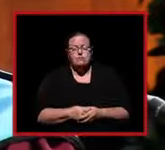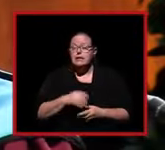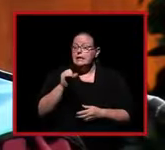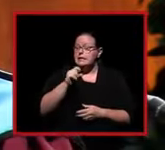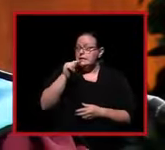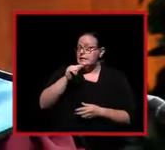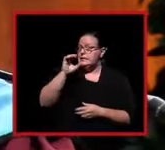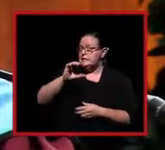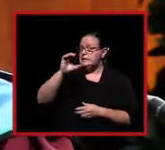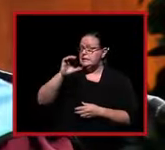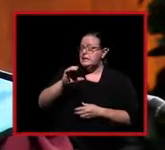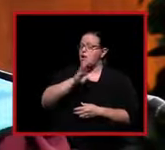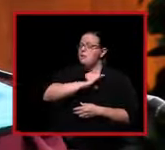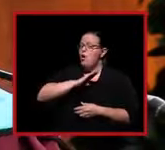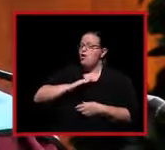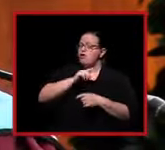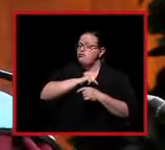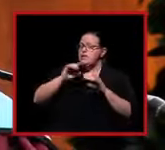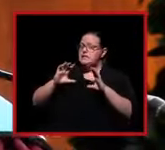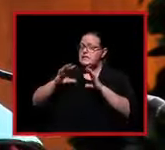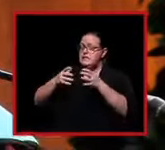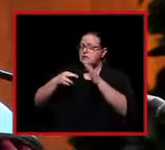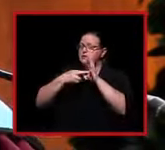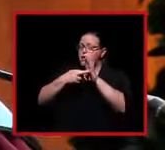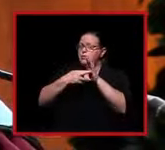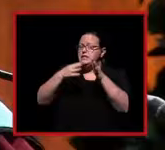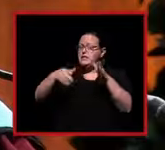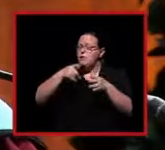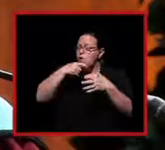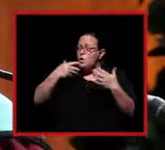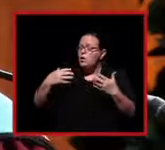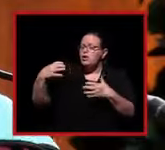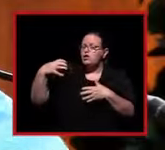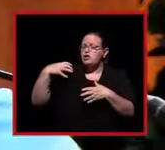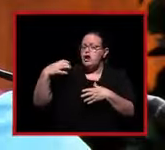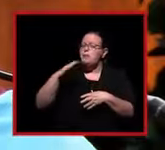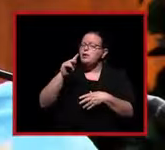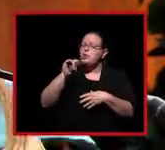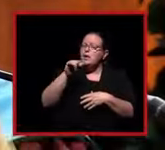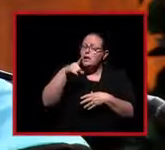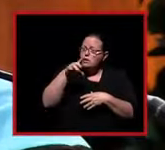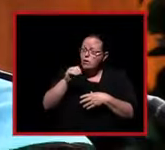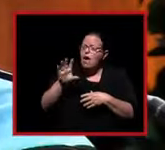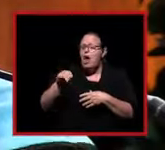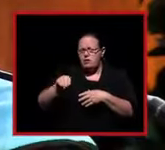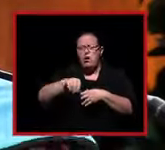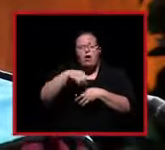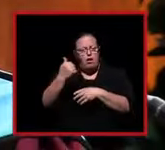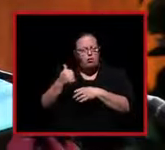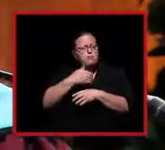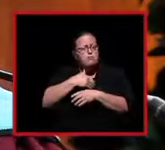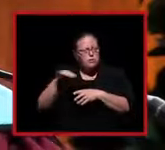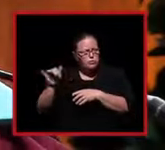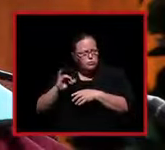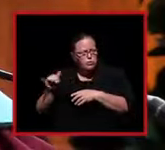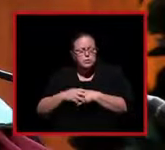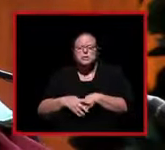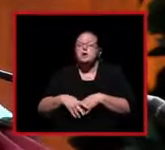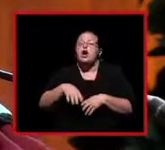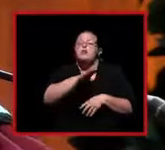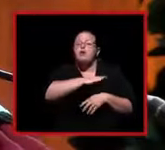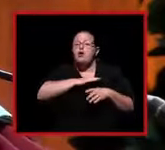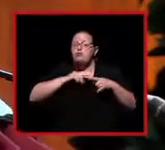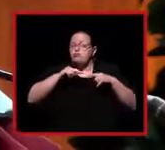Community College Board of Trustees, represented here today by Chairman Hector Toledo and other members, the Board of Trustees